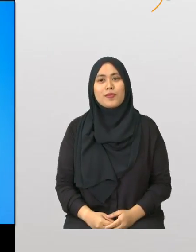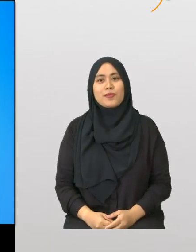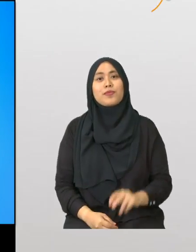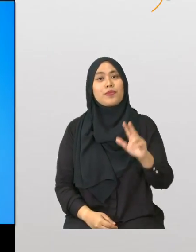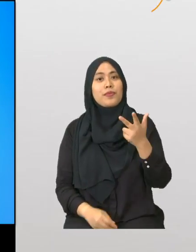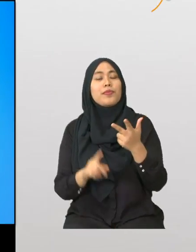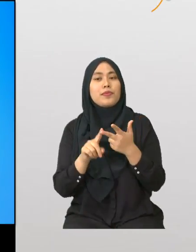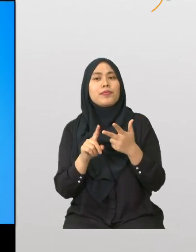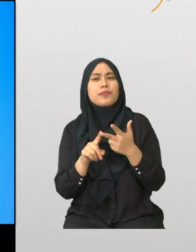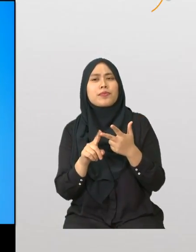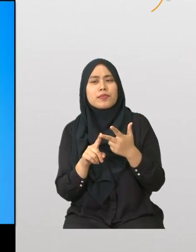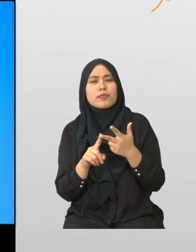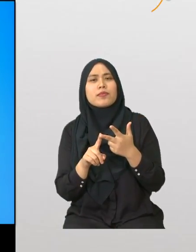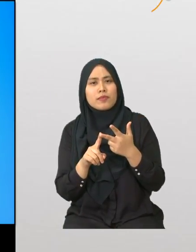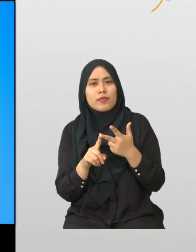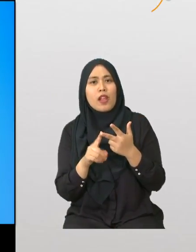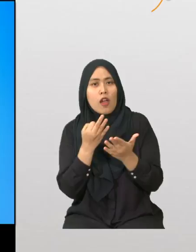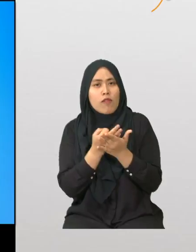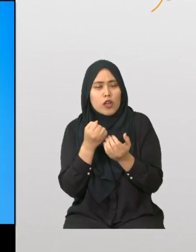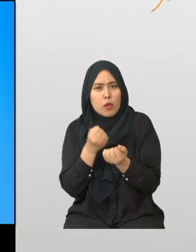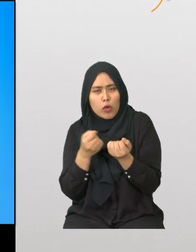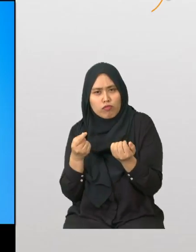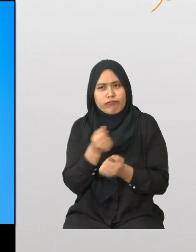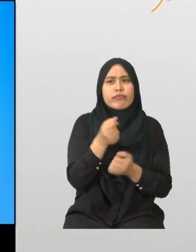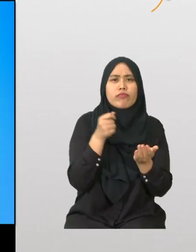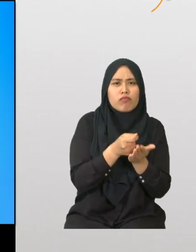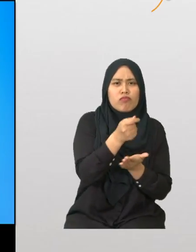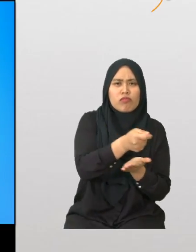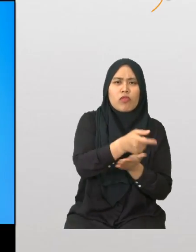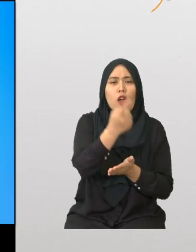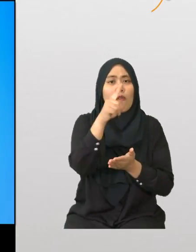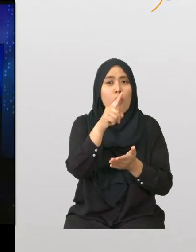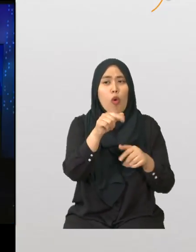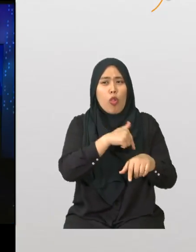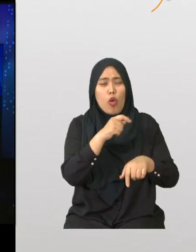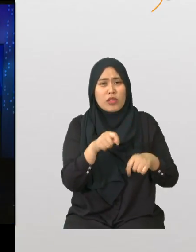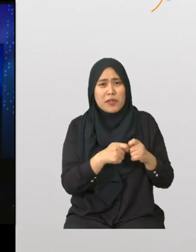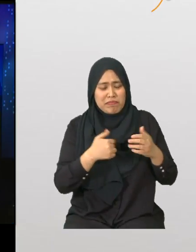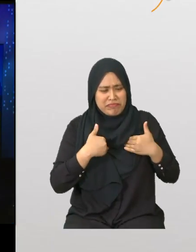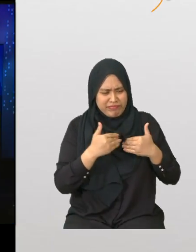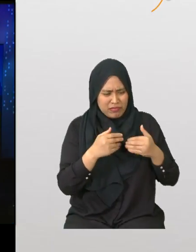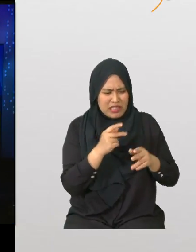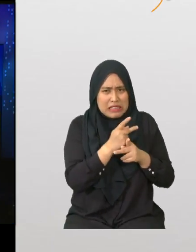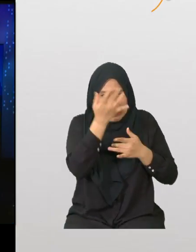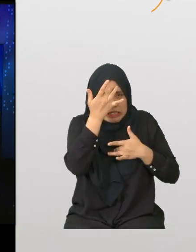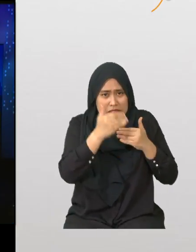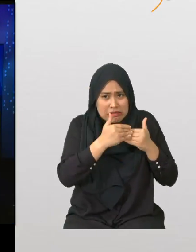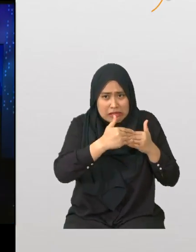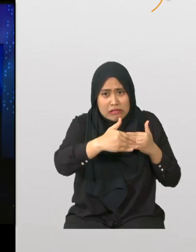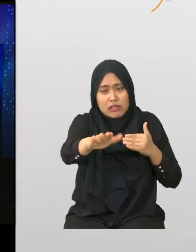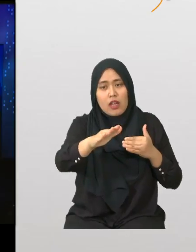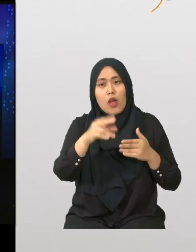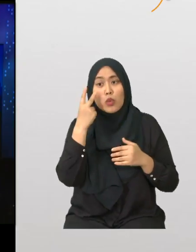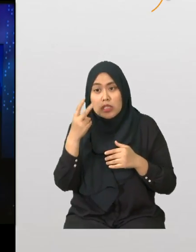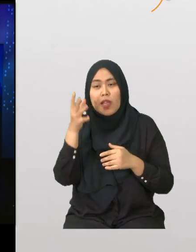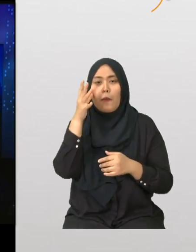Thirdly, we've improved financial support for long-term care. We've seen our own parents or grandparents getting old, growing